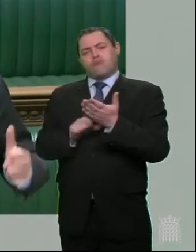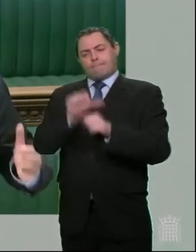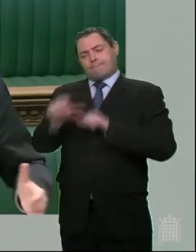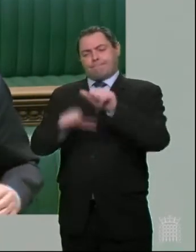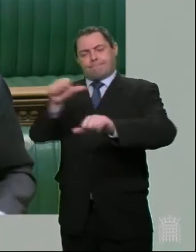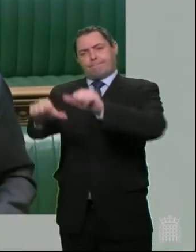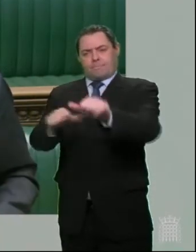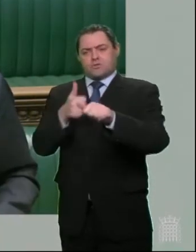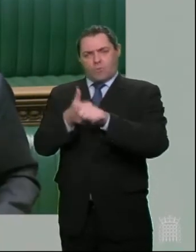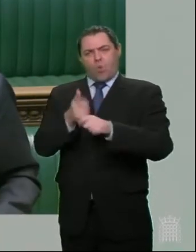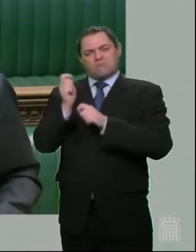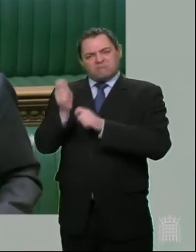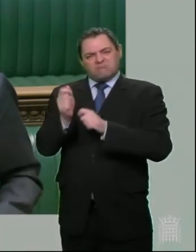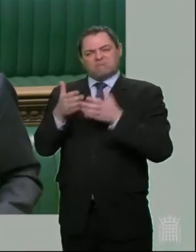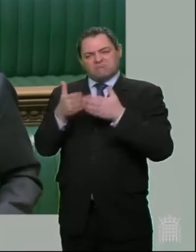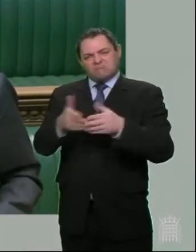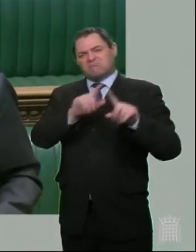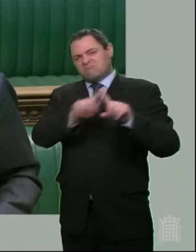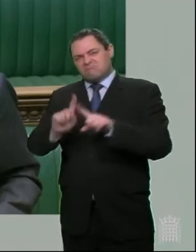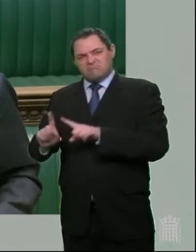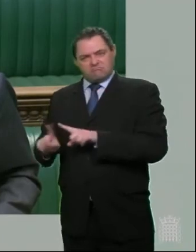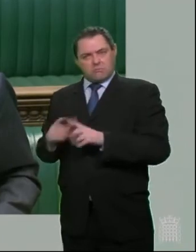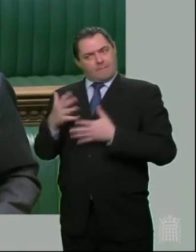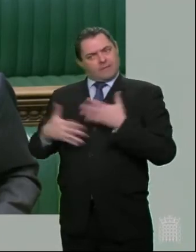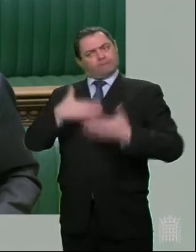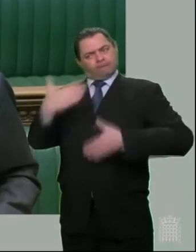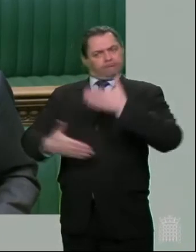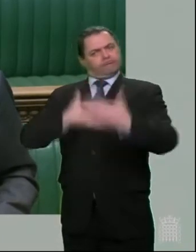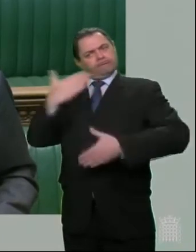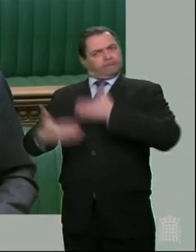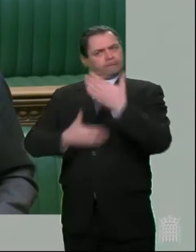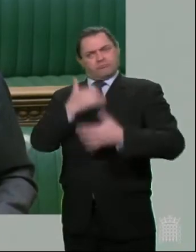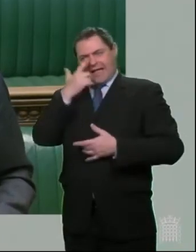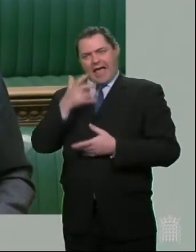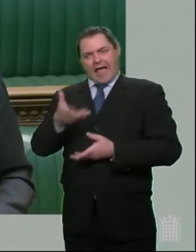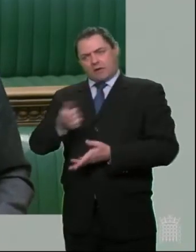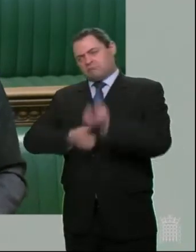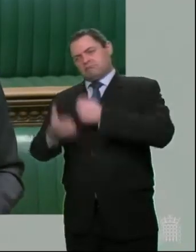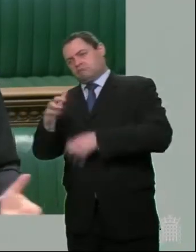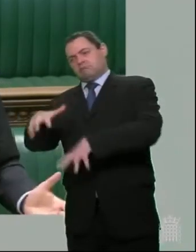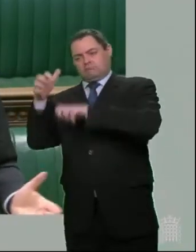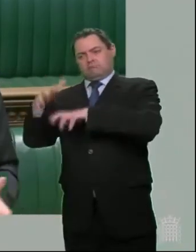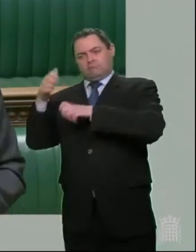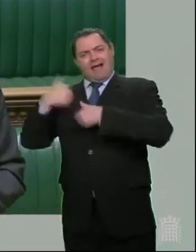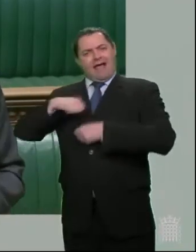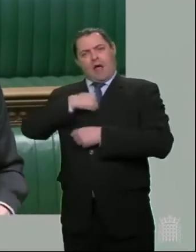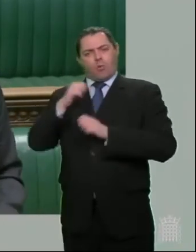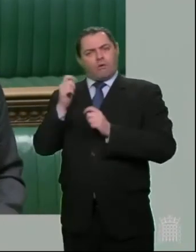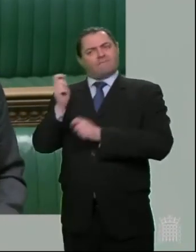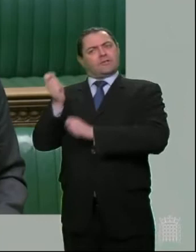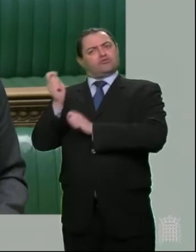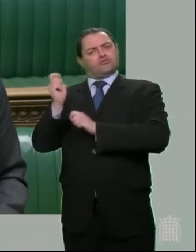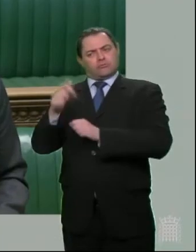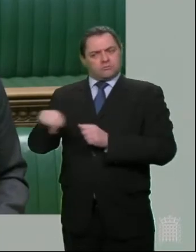with equipment, to help with processing, and enable this country to be in a position to take advantage of the incredible access